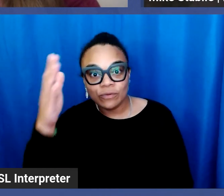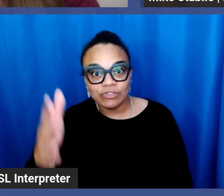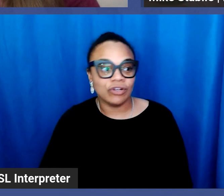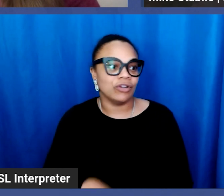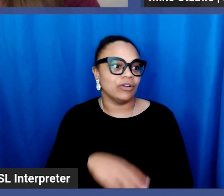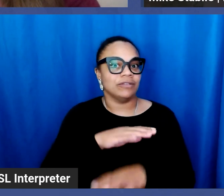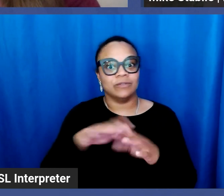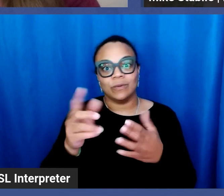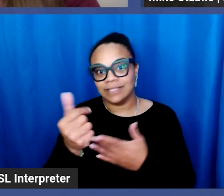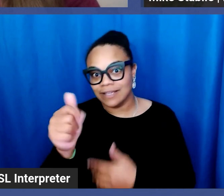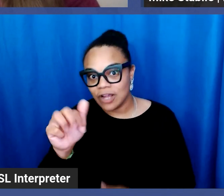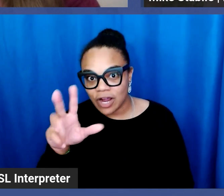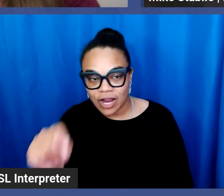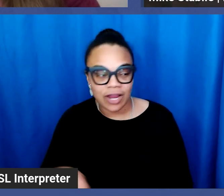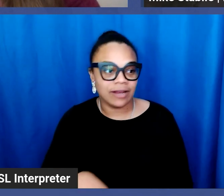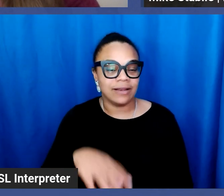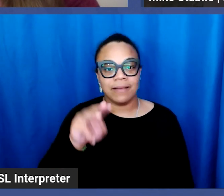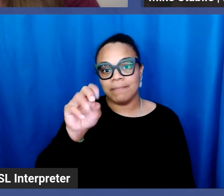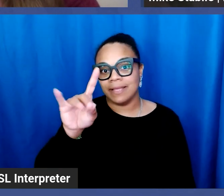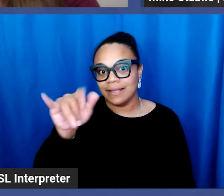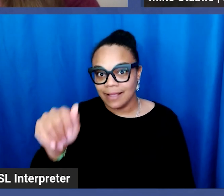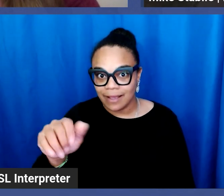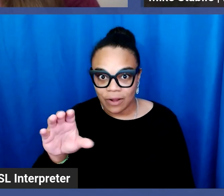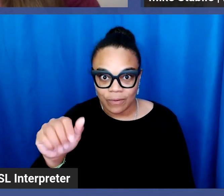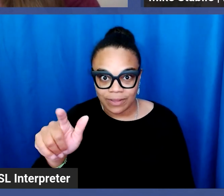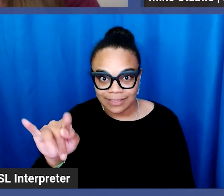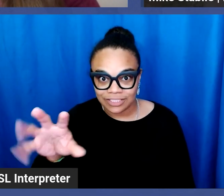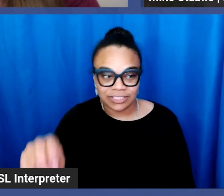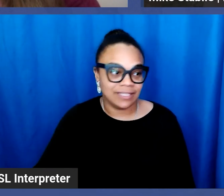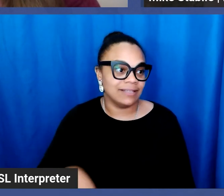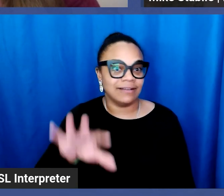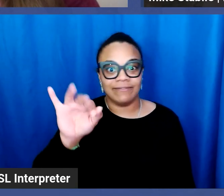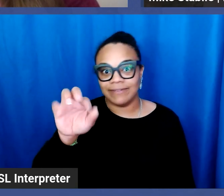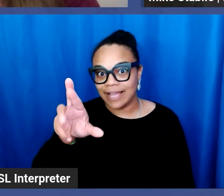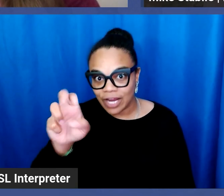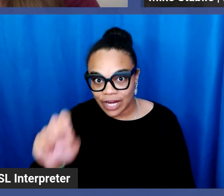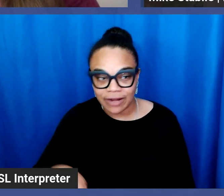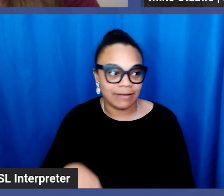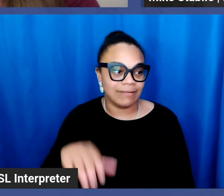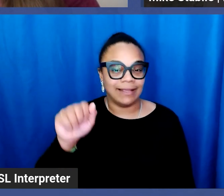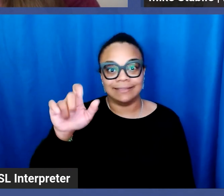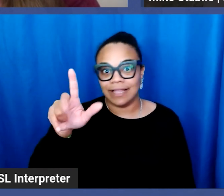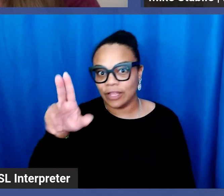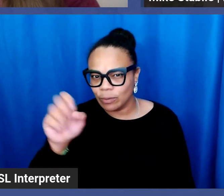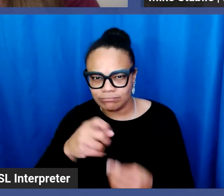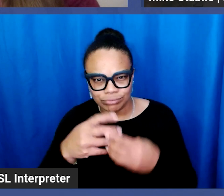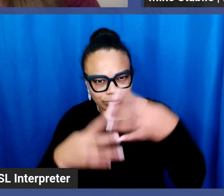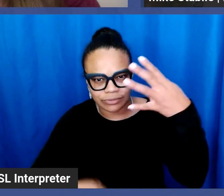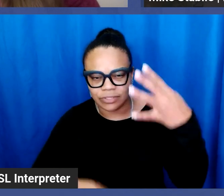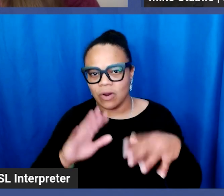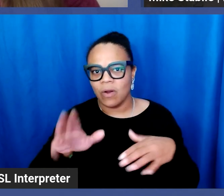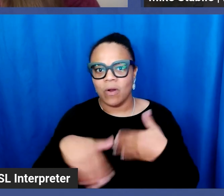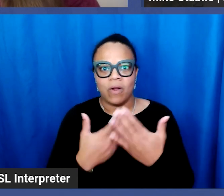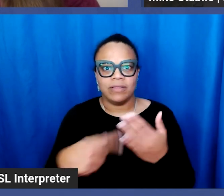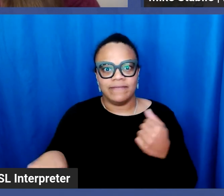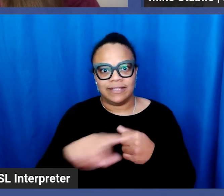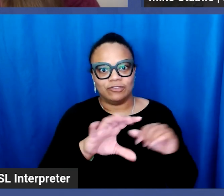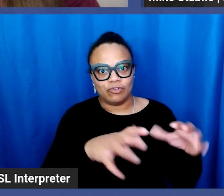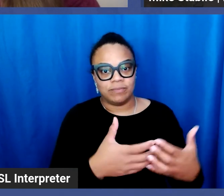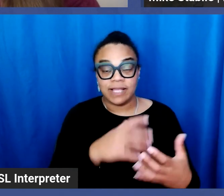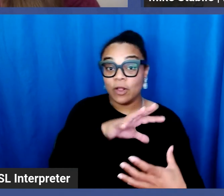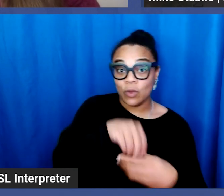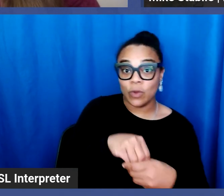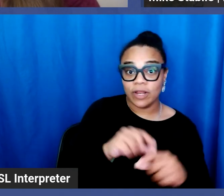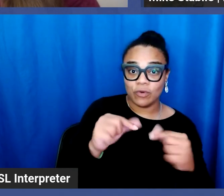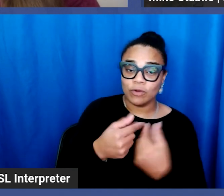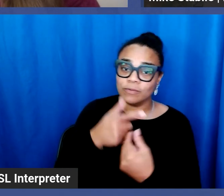Delete Art and Media Coalition and all of the FIRE, right? ACLU, all of these groups having this conversation about, and groups on the right too, who are maybe